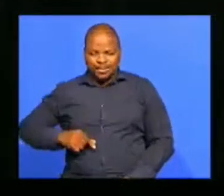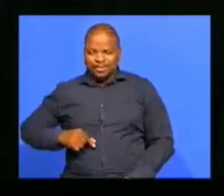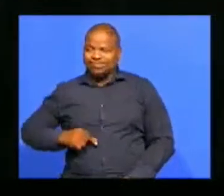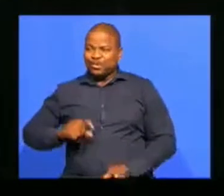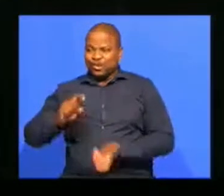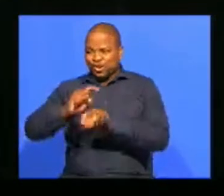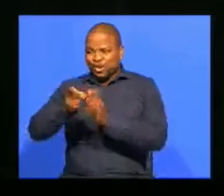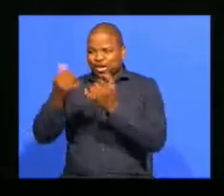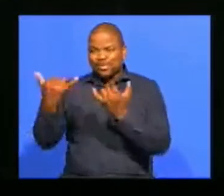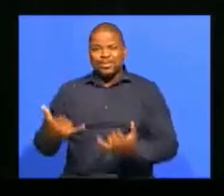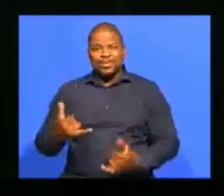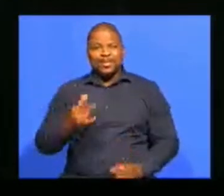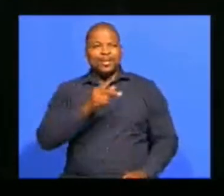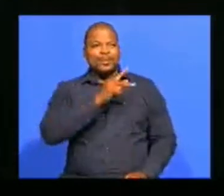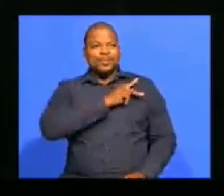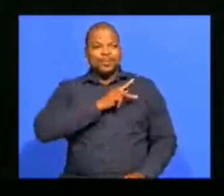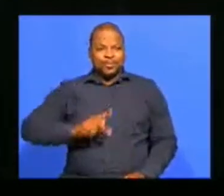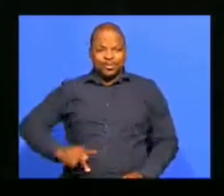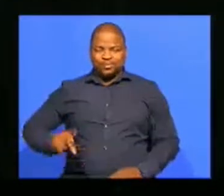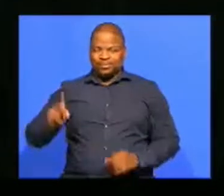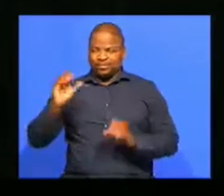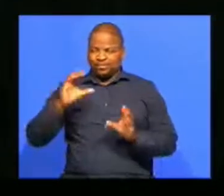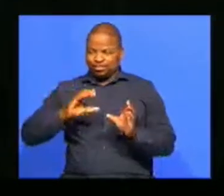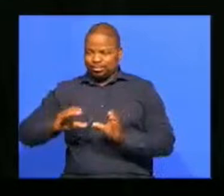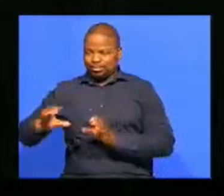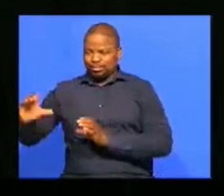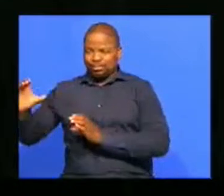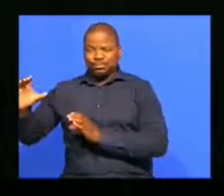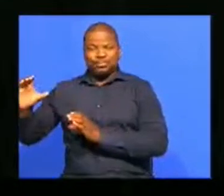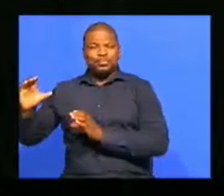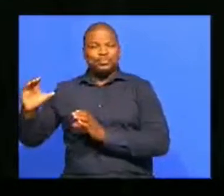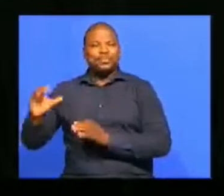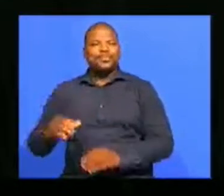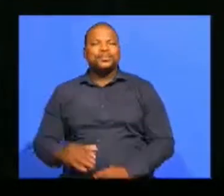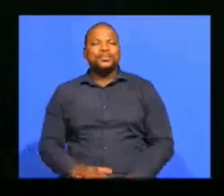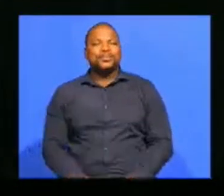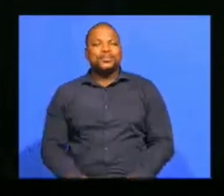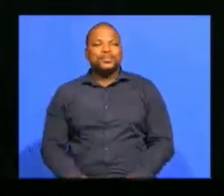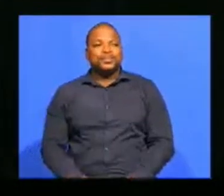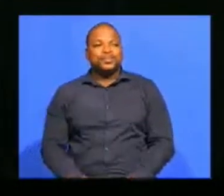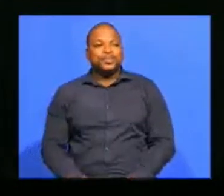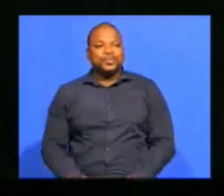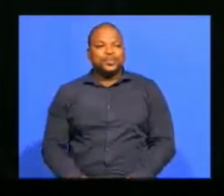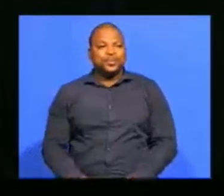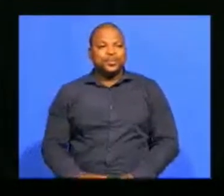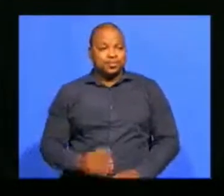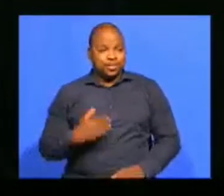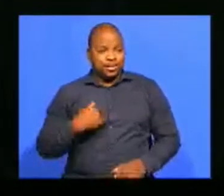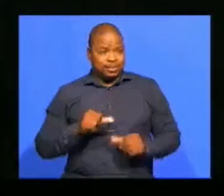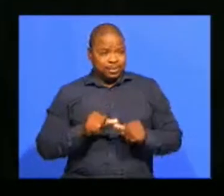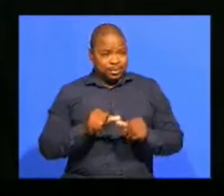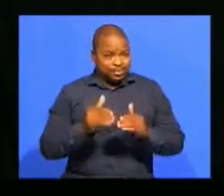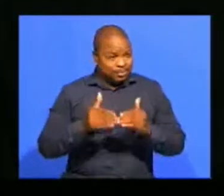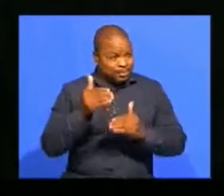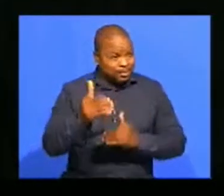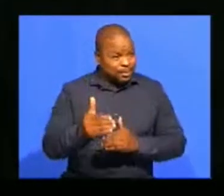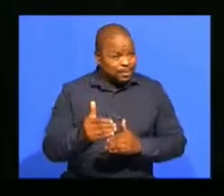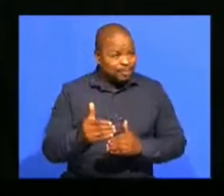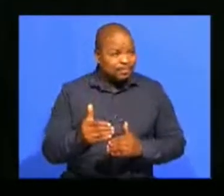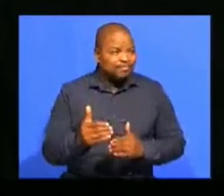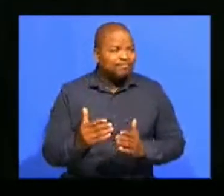to King's Counsel. And the other, should I go on to the other questions?